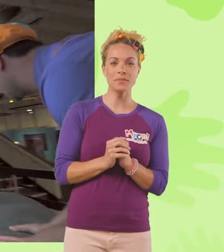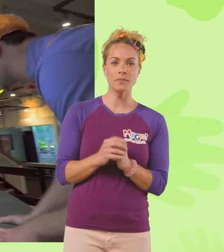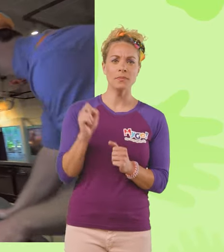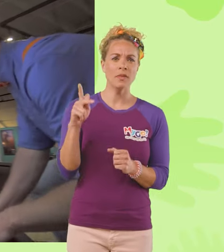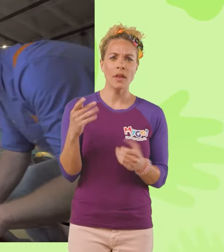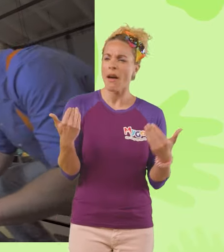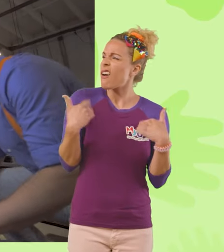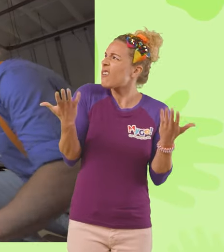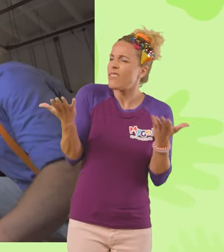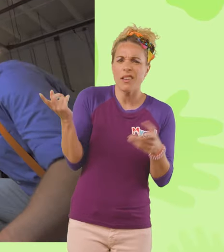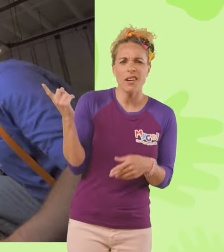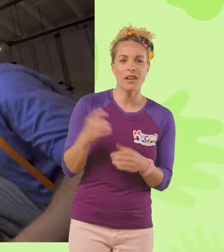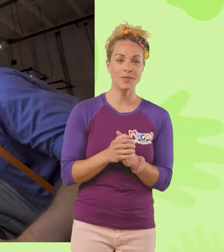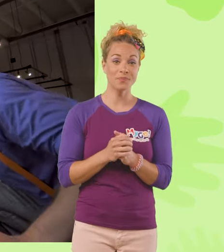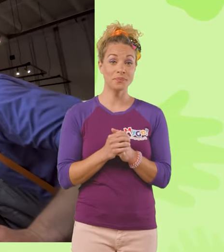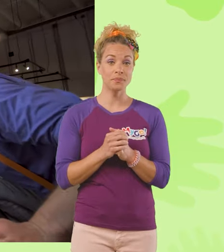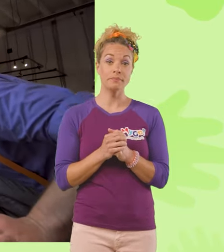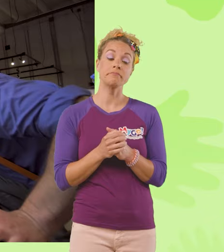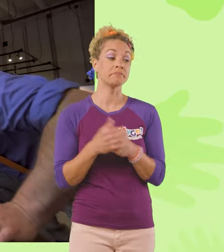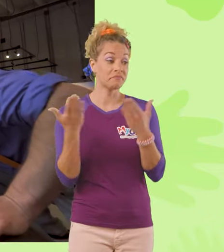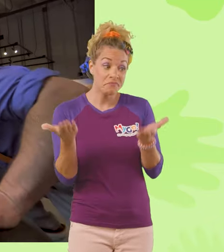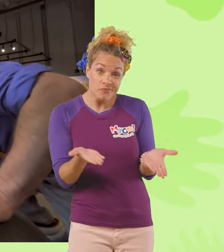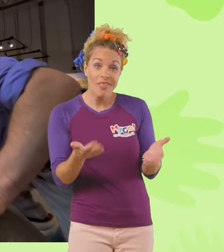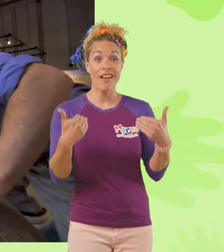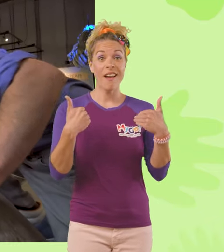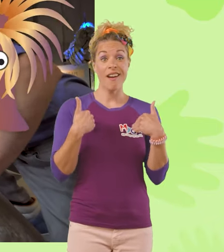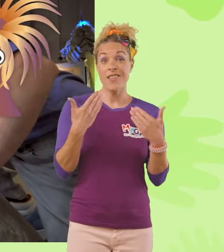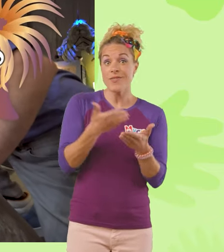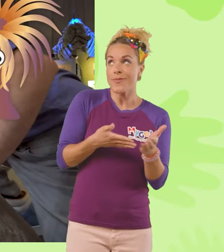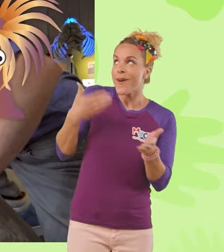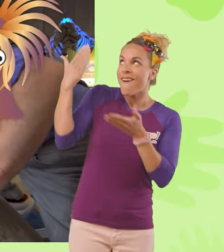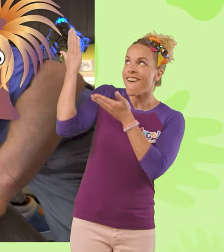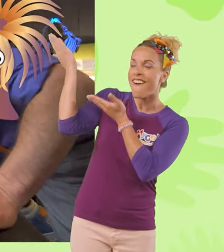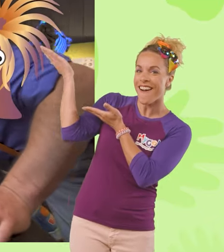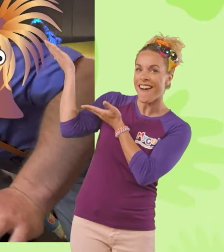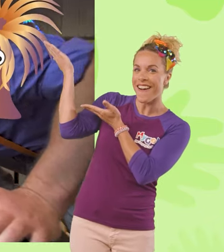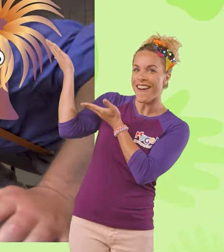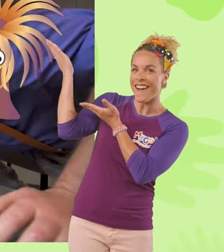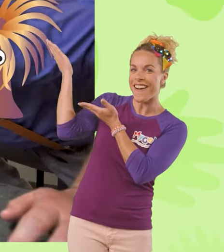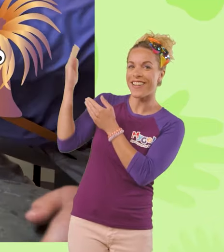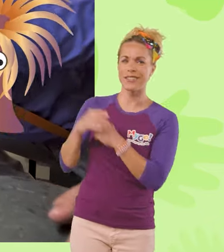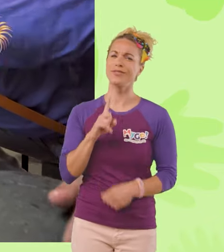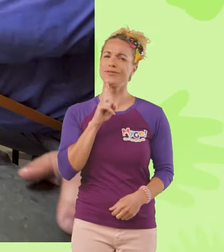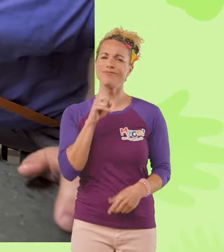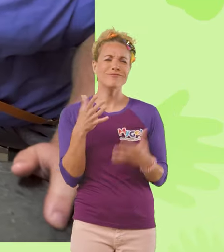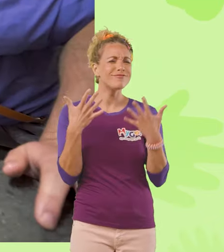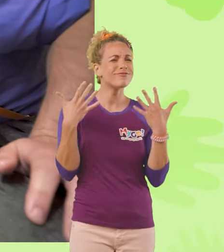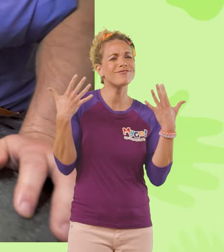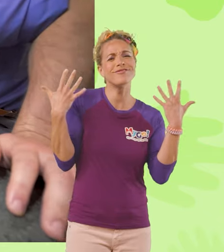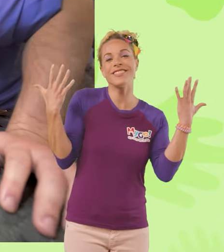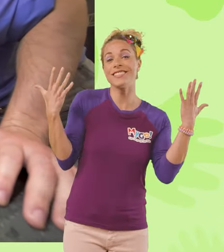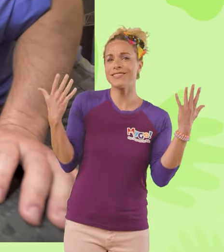Okay. What do we have here? Well, over there we have some anemones. They're really friendly